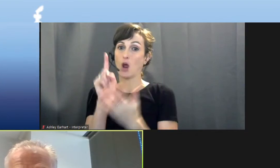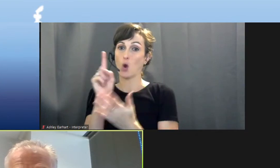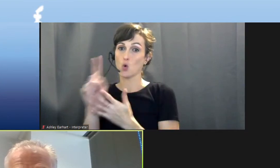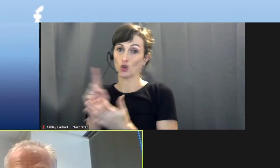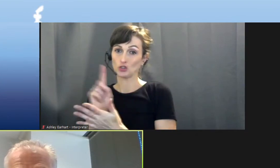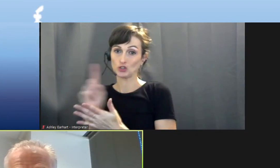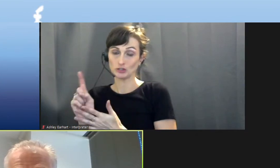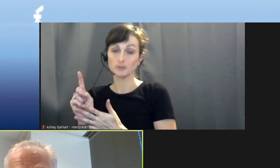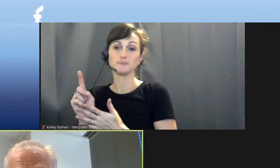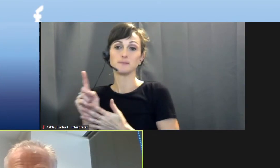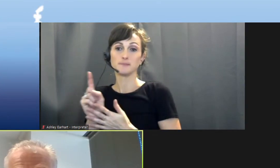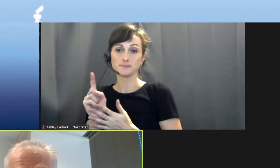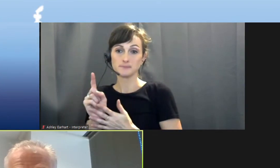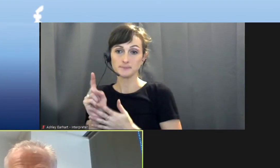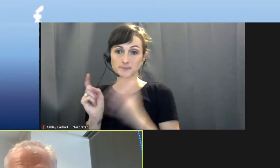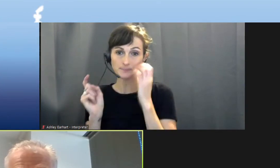so